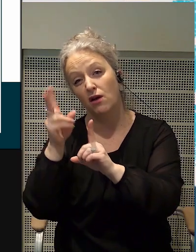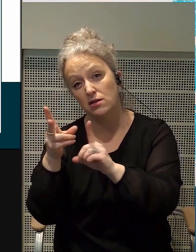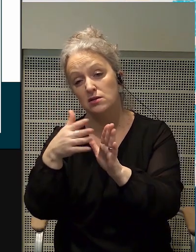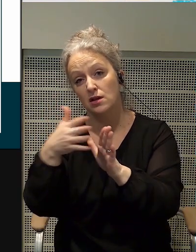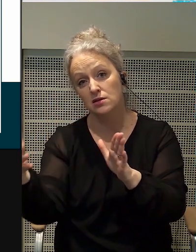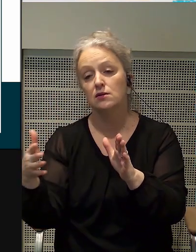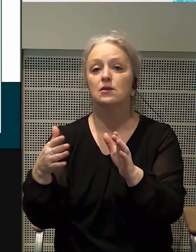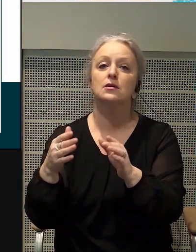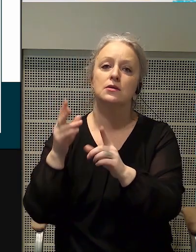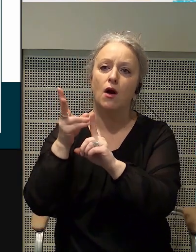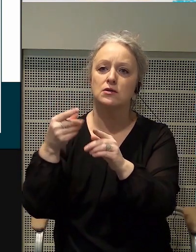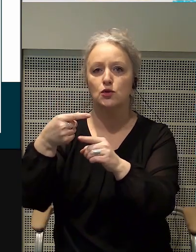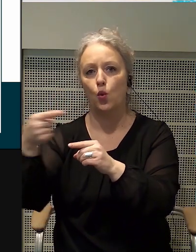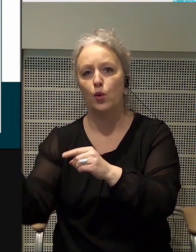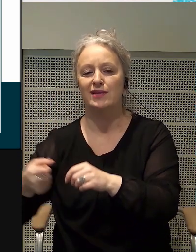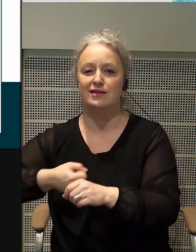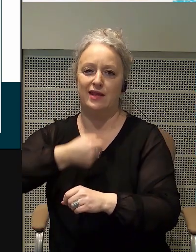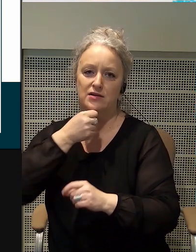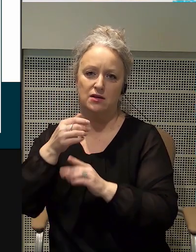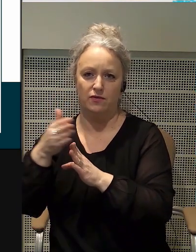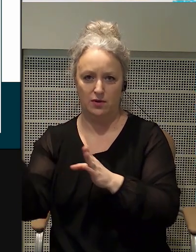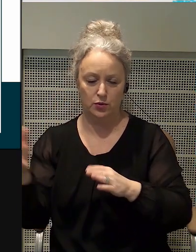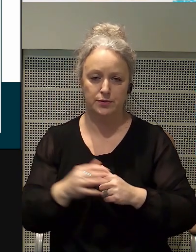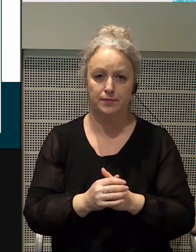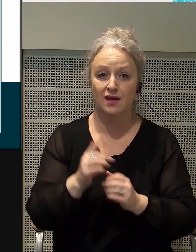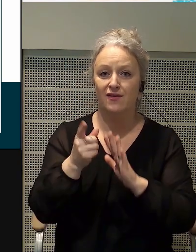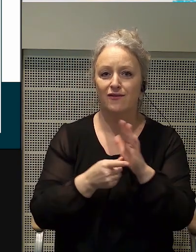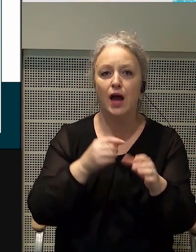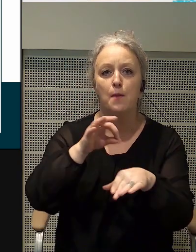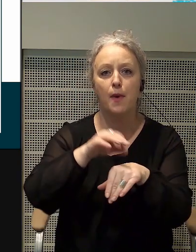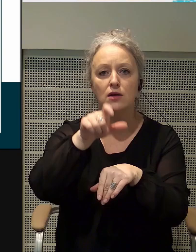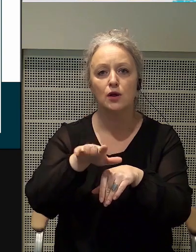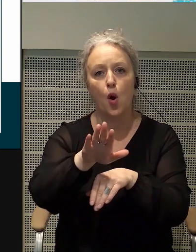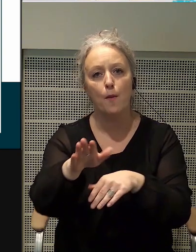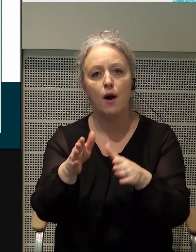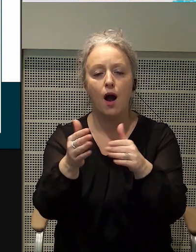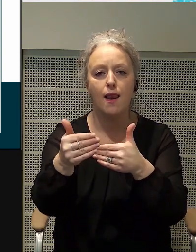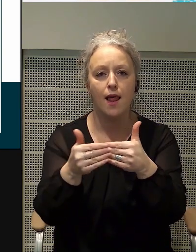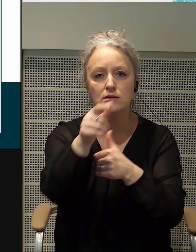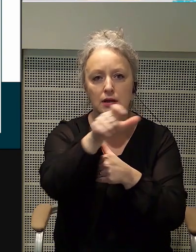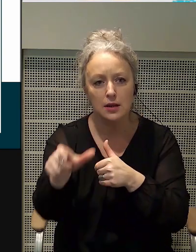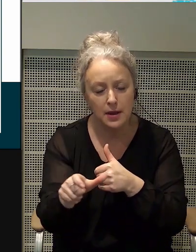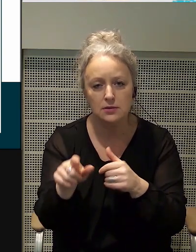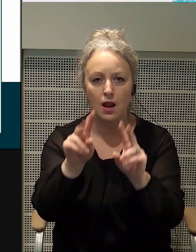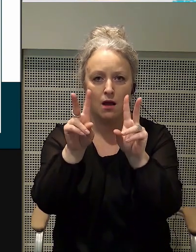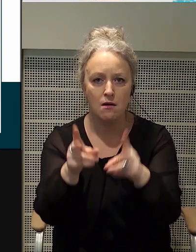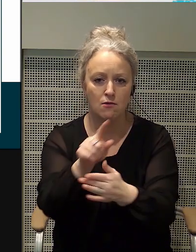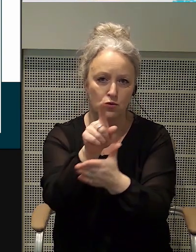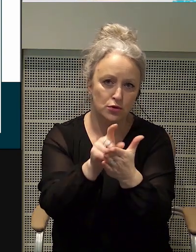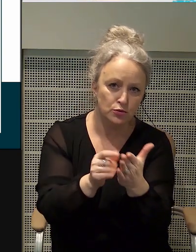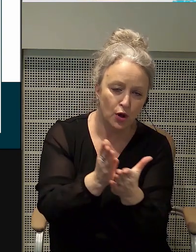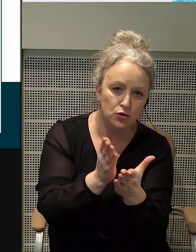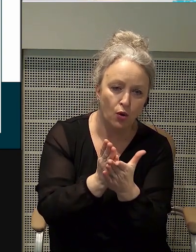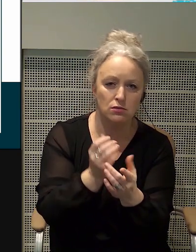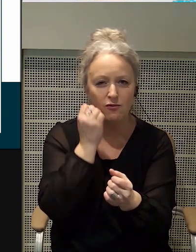parents about their views of the quality of life of their children. And then you can also take in the children until age